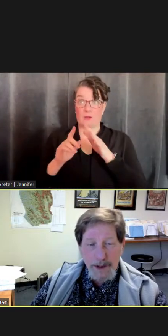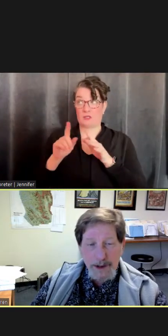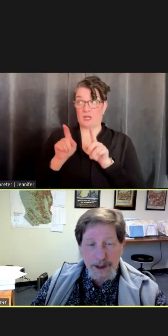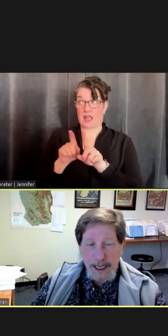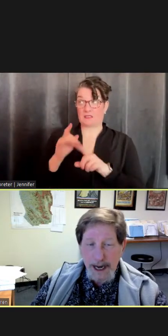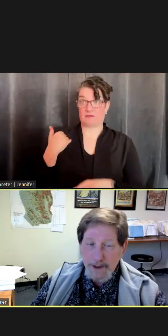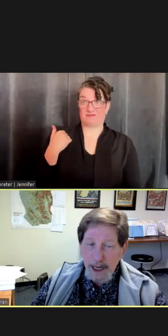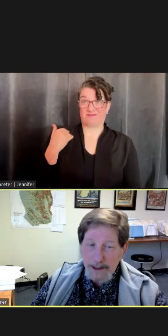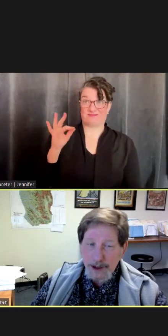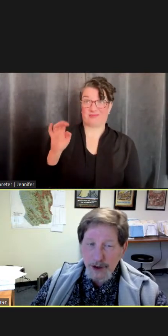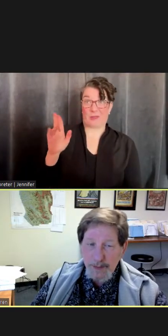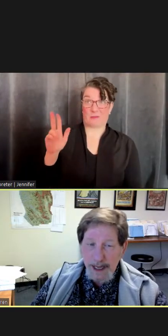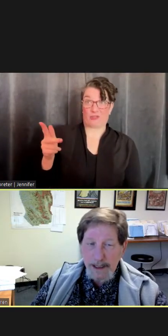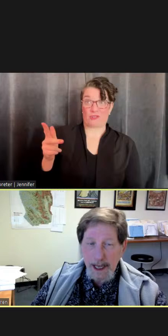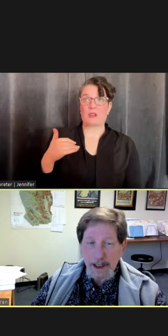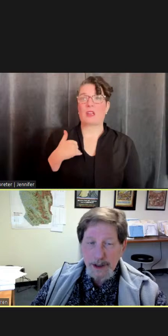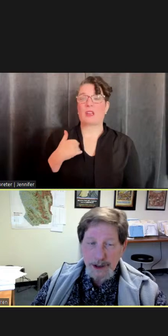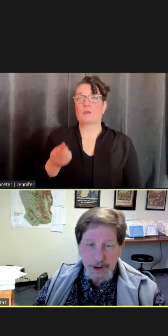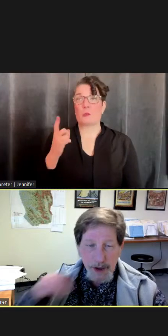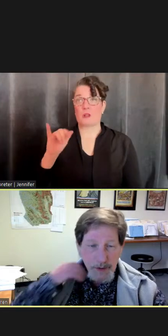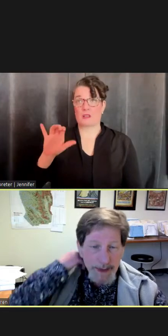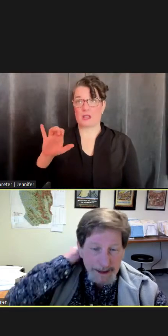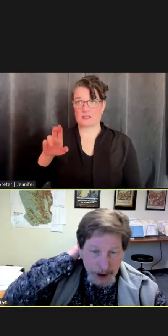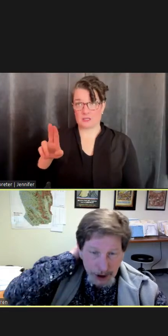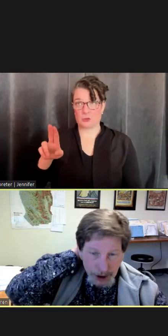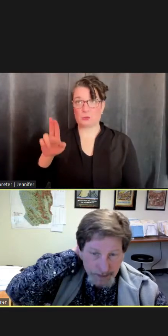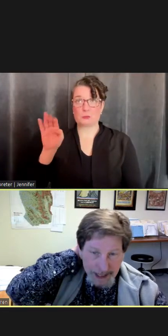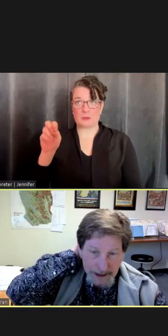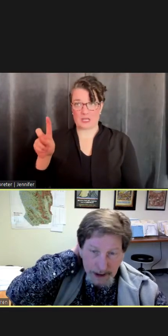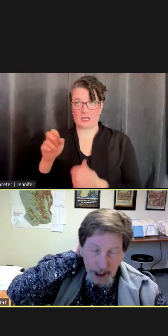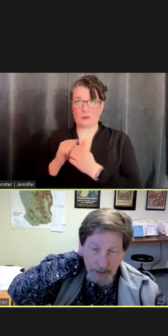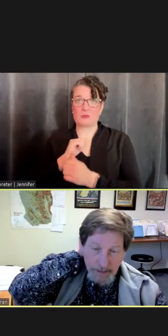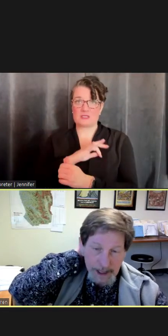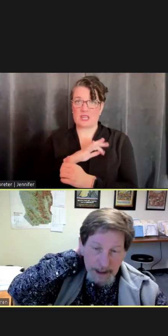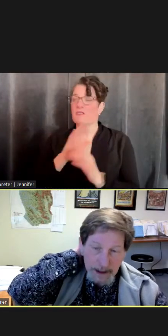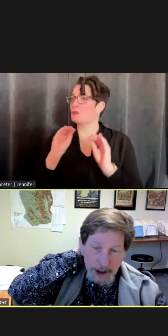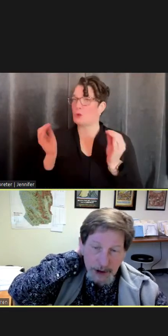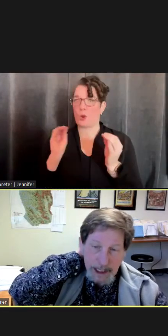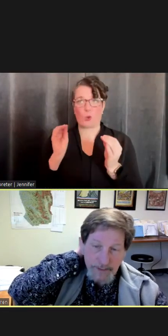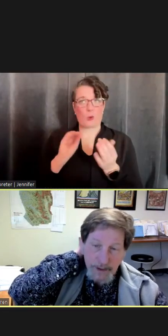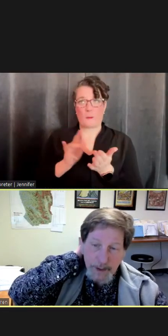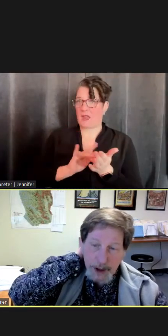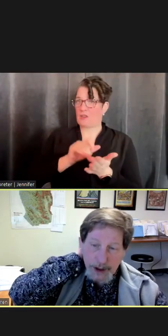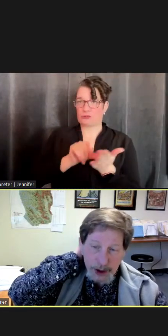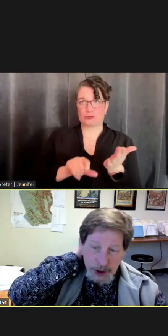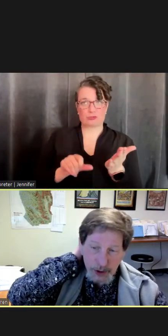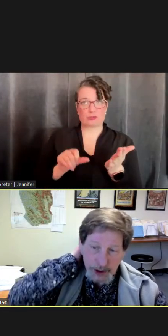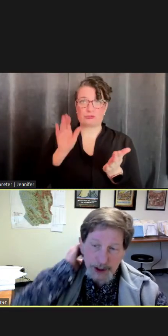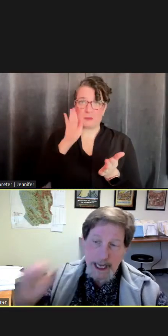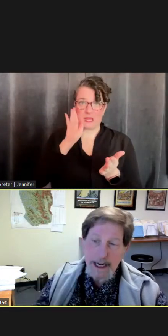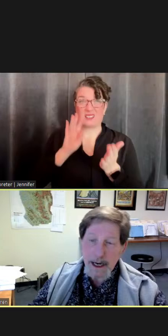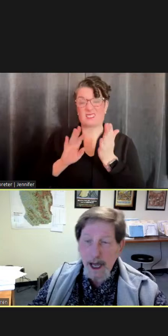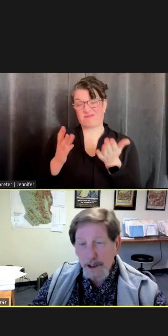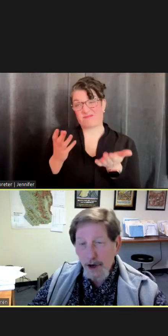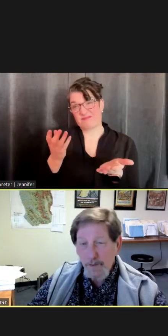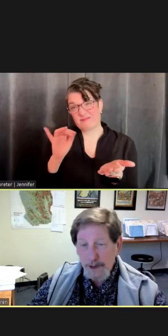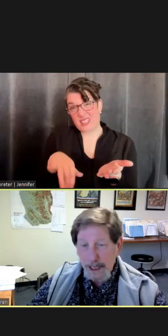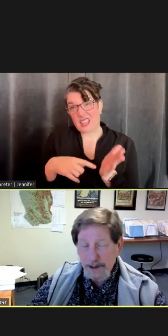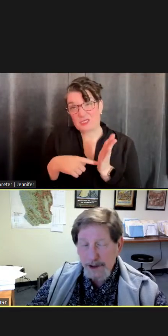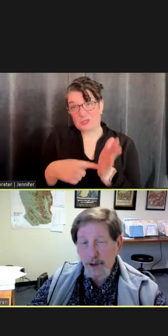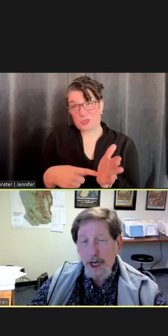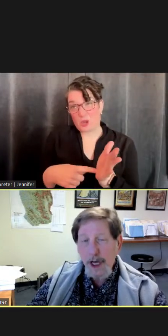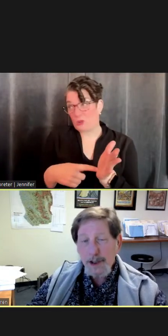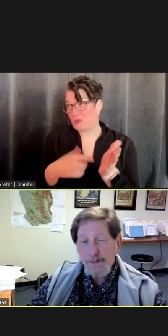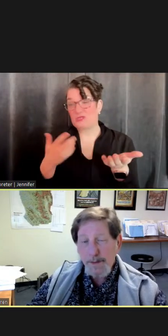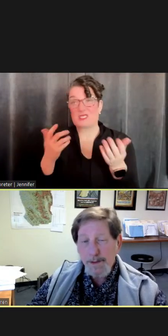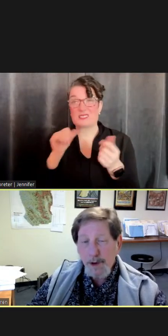have 1 staffed ICU bed and 0 med-surg beds, reflecting the stress from nursing shortages and non-COVID